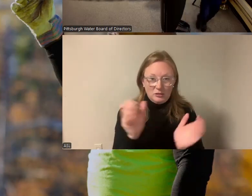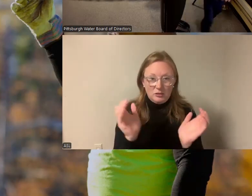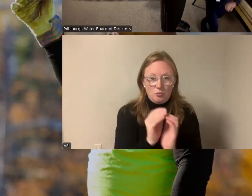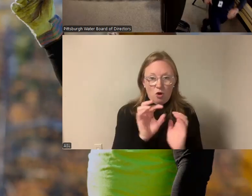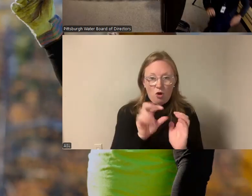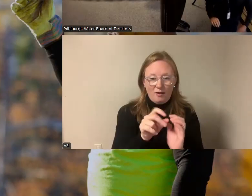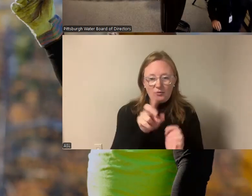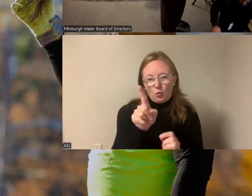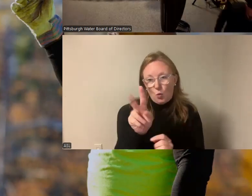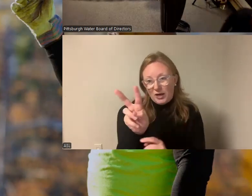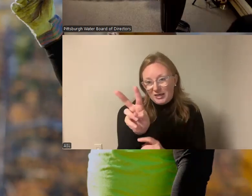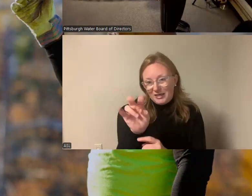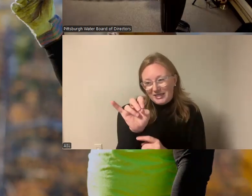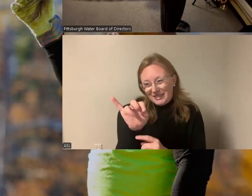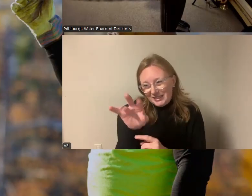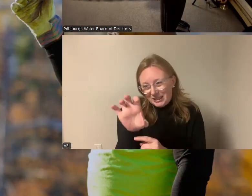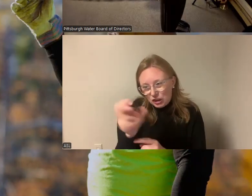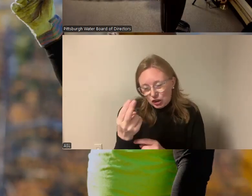smaller.